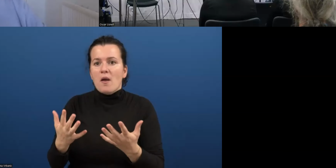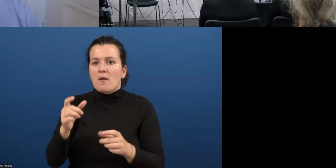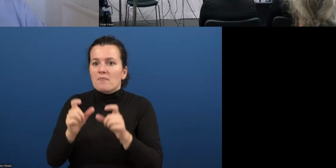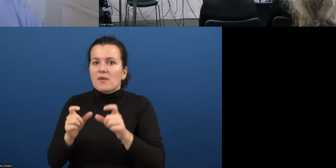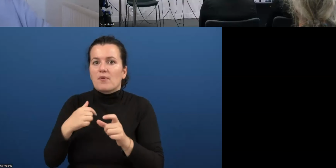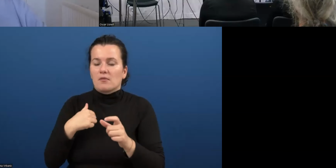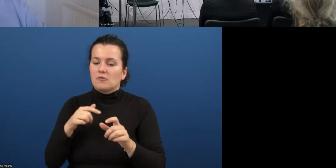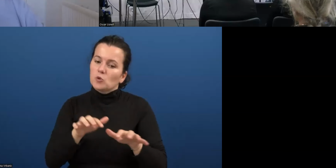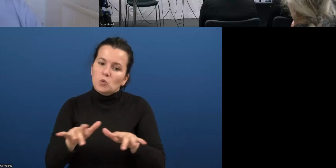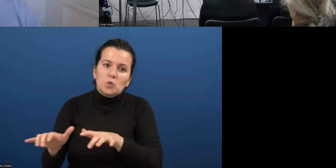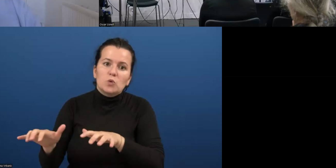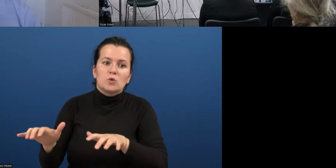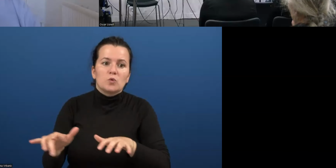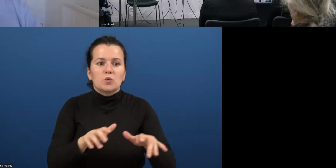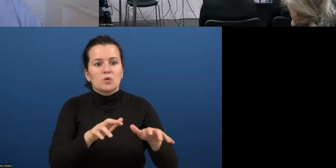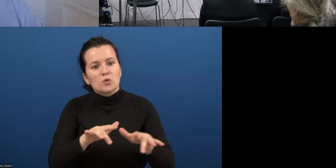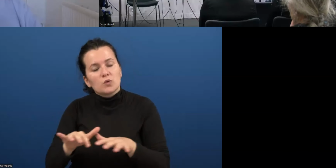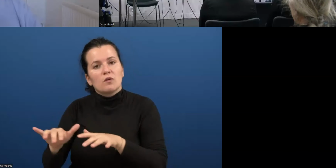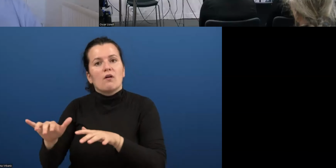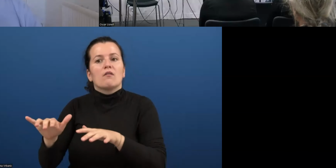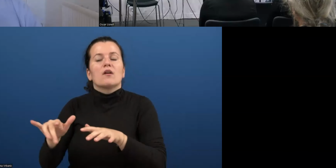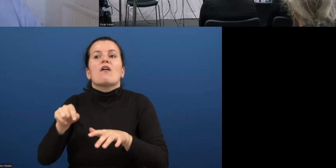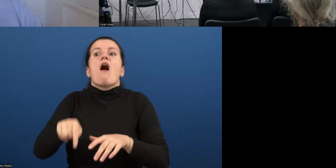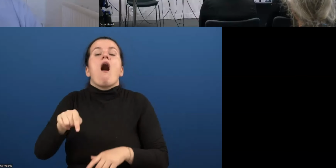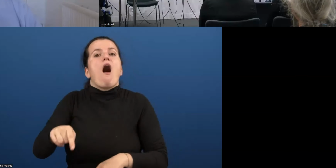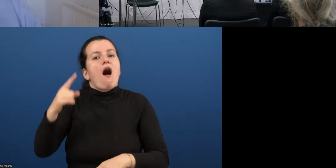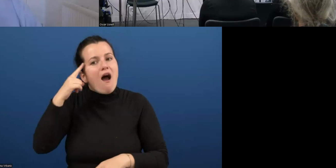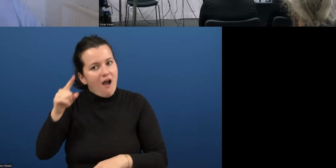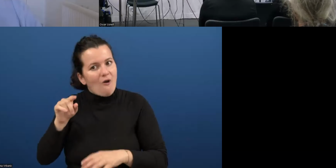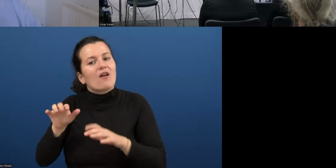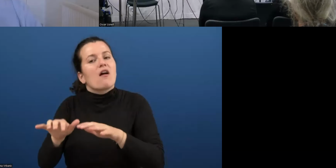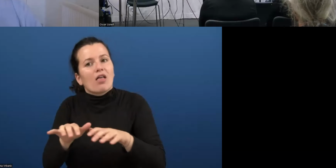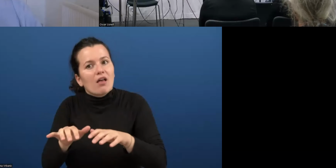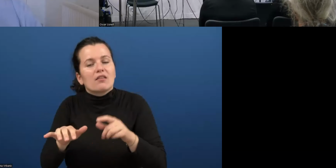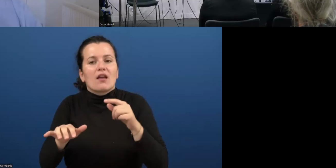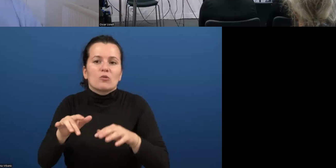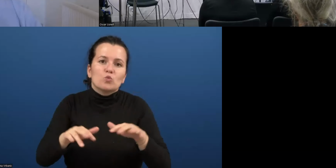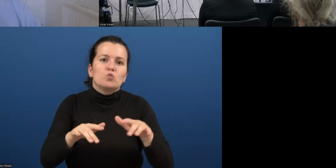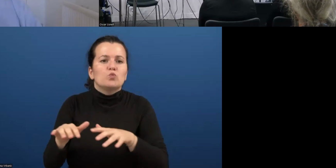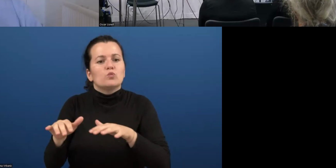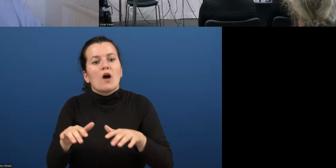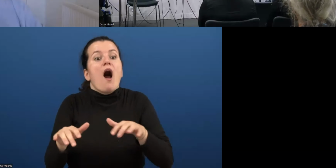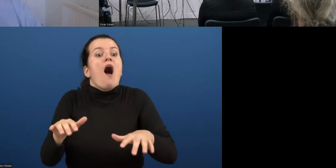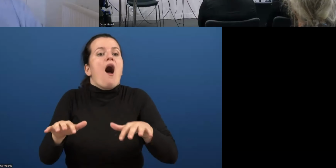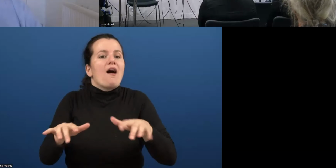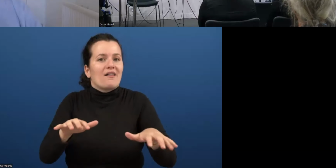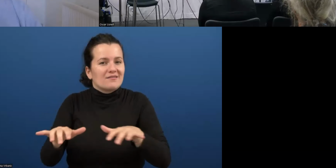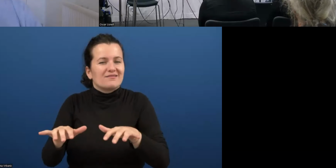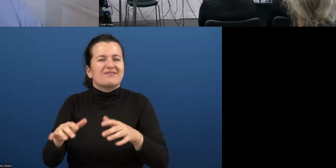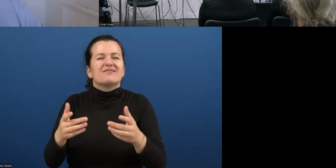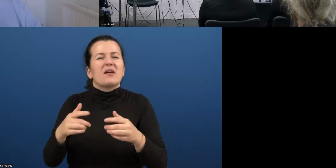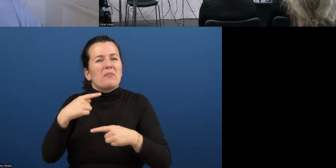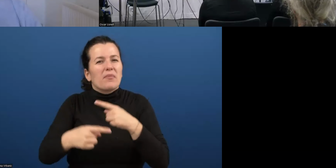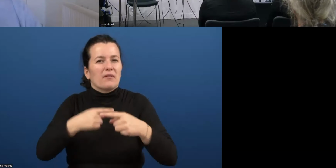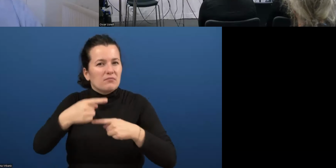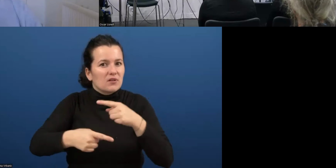liked. There are rules of nature. The harmonic series is important. In generating intervals that human beings like, our